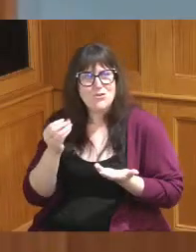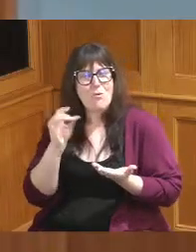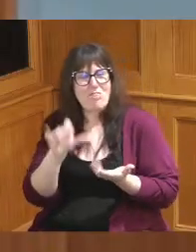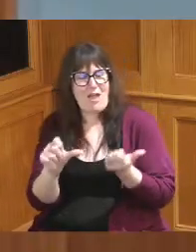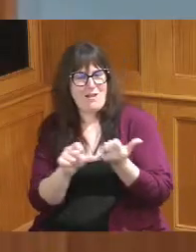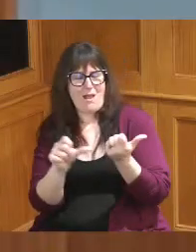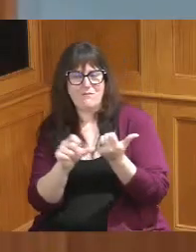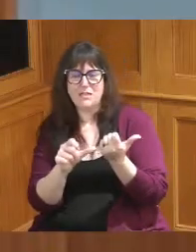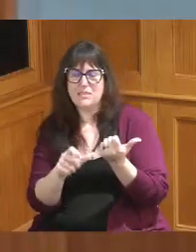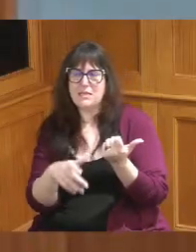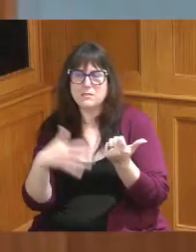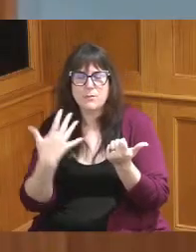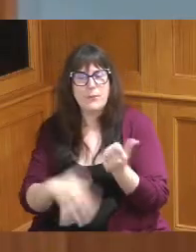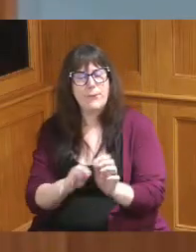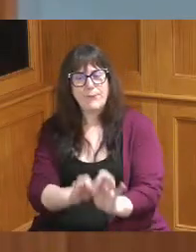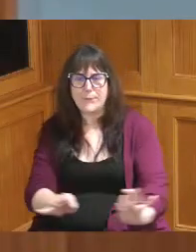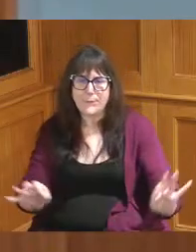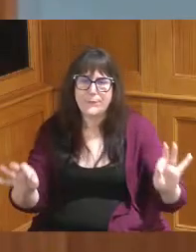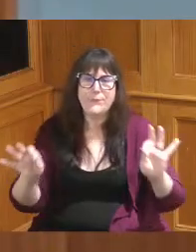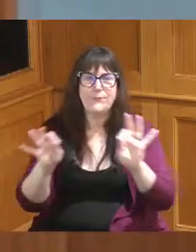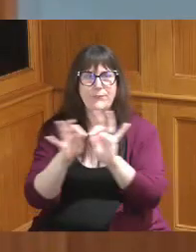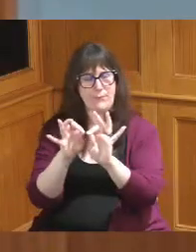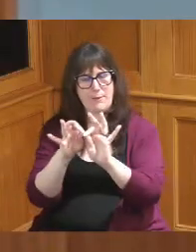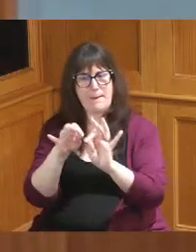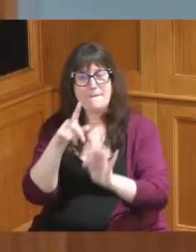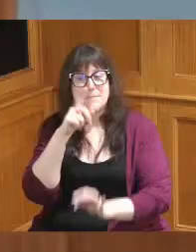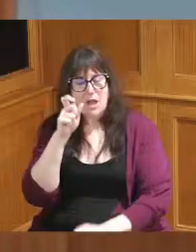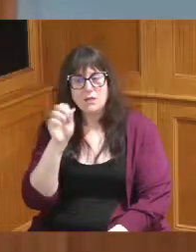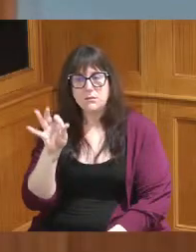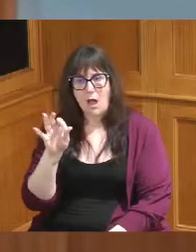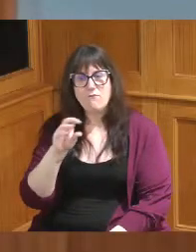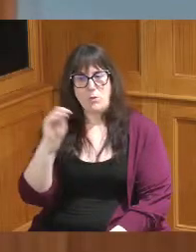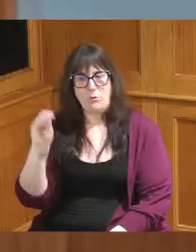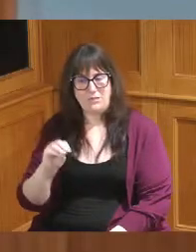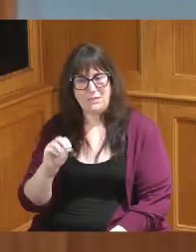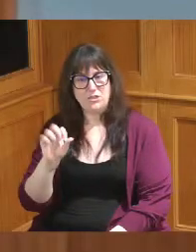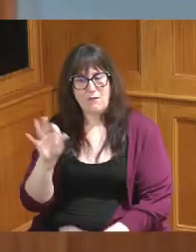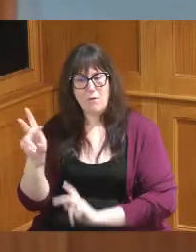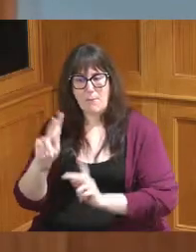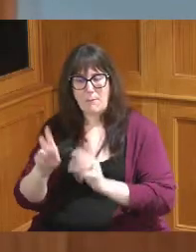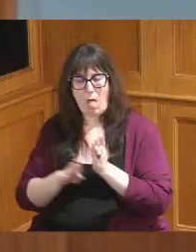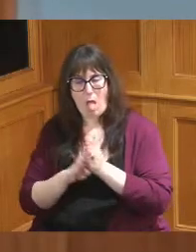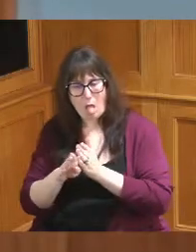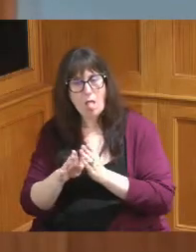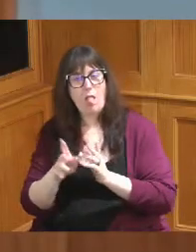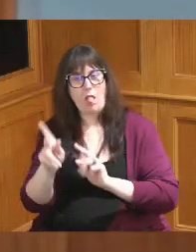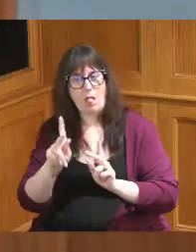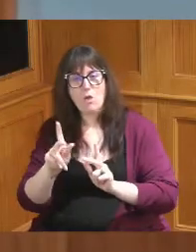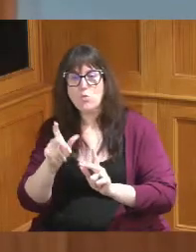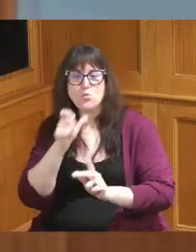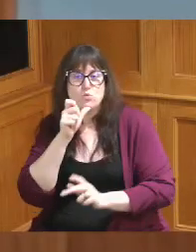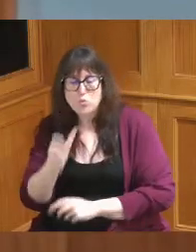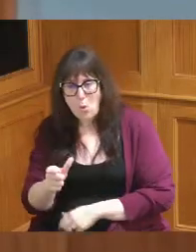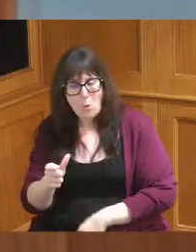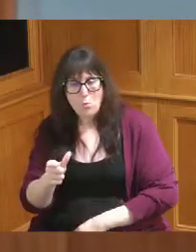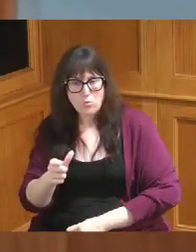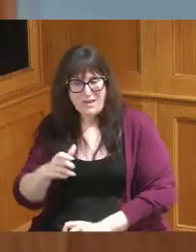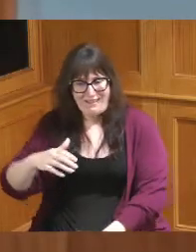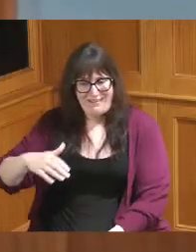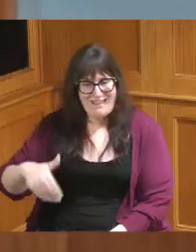so critical because of the percentages of individuals who are marginalized, who don't